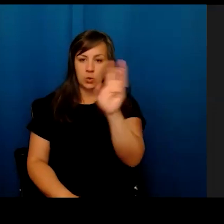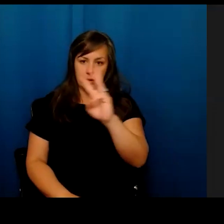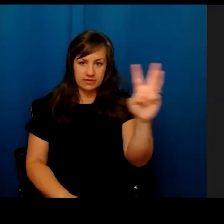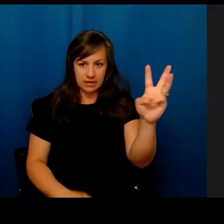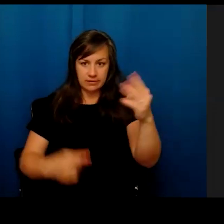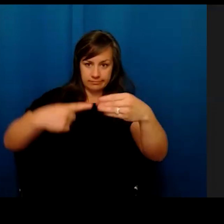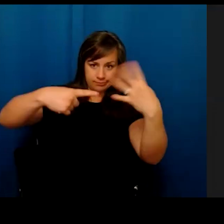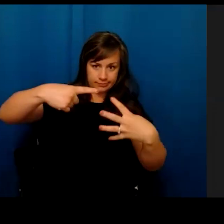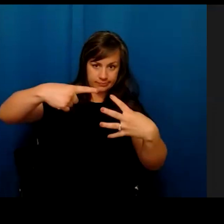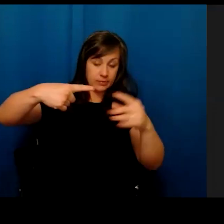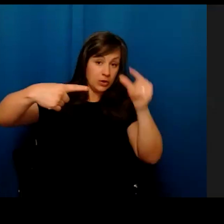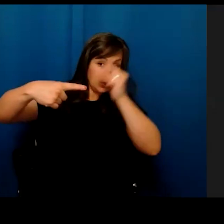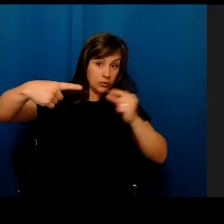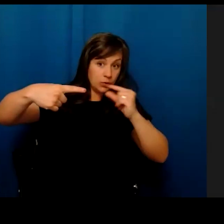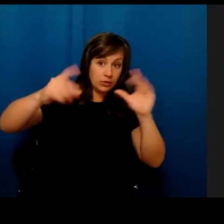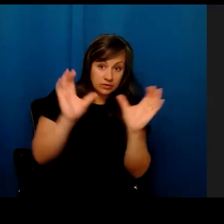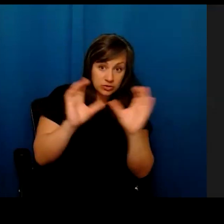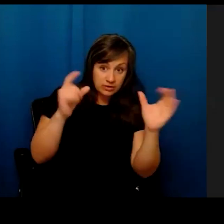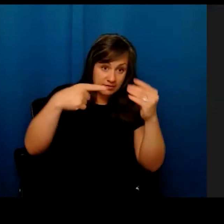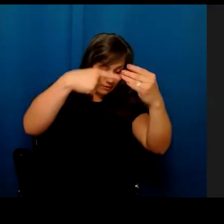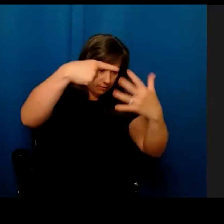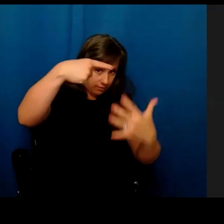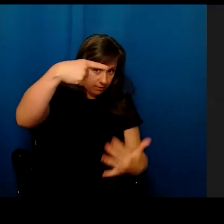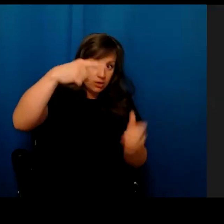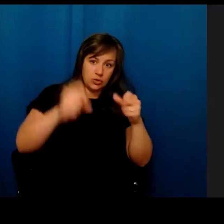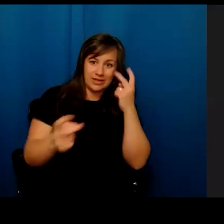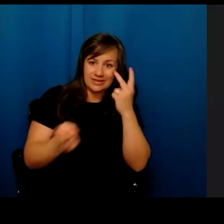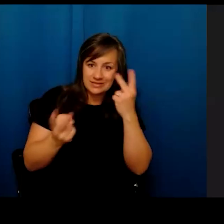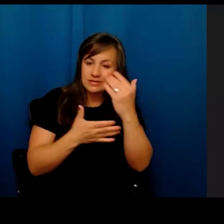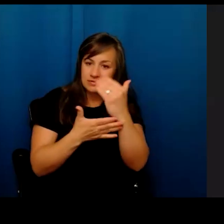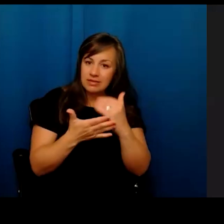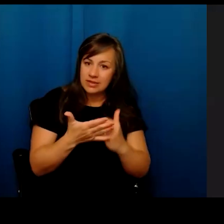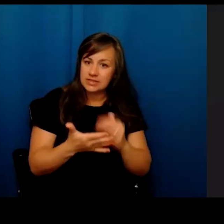Google certificates, you will see the ones we have that are listed.